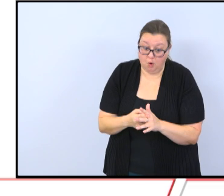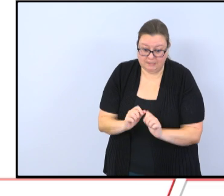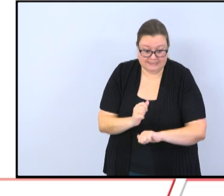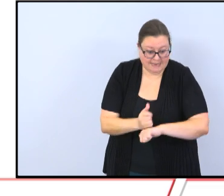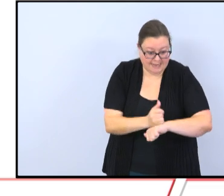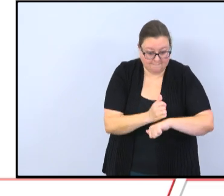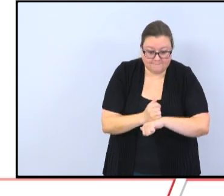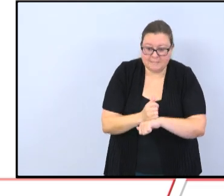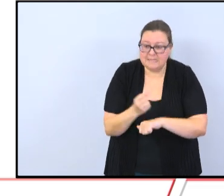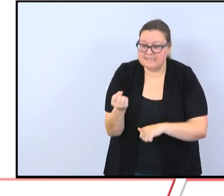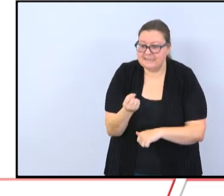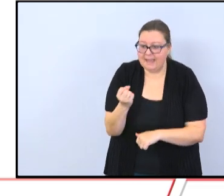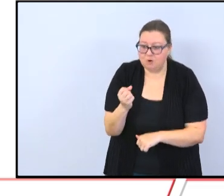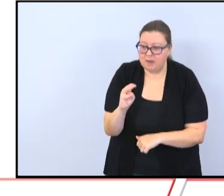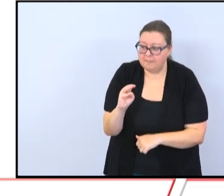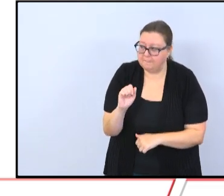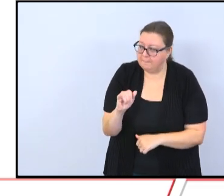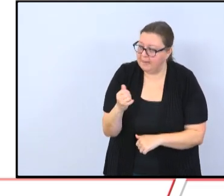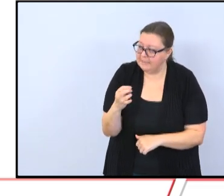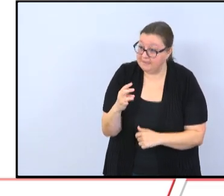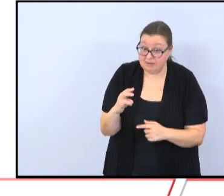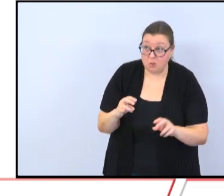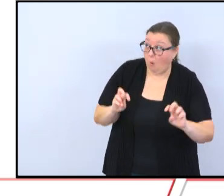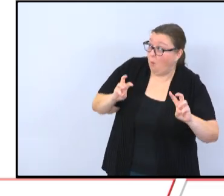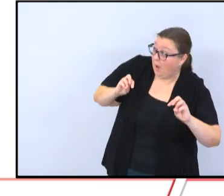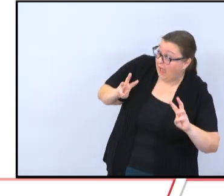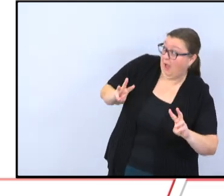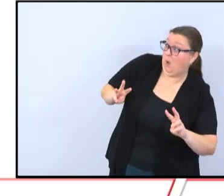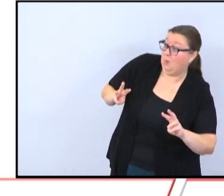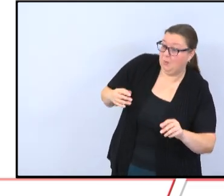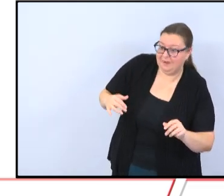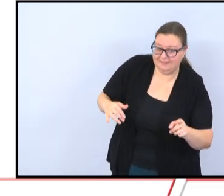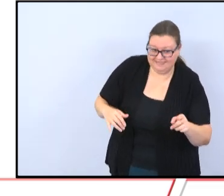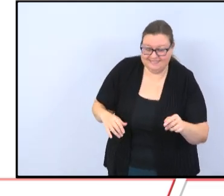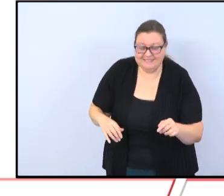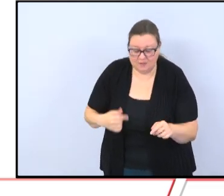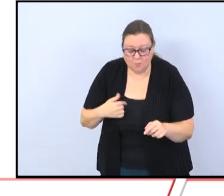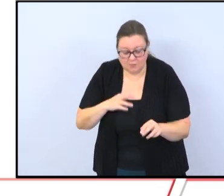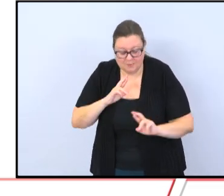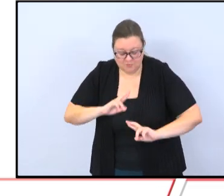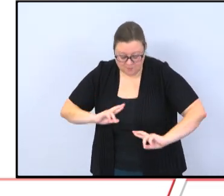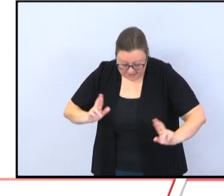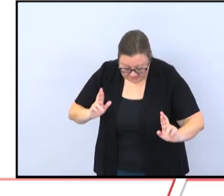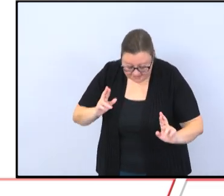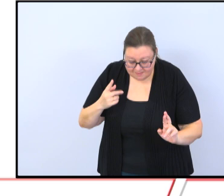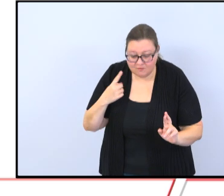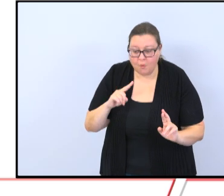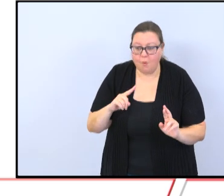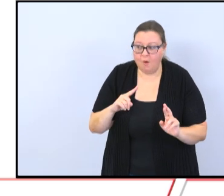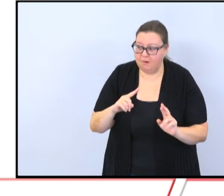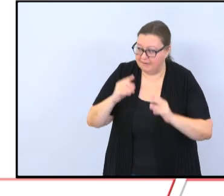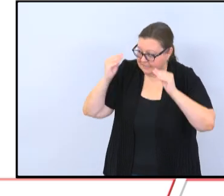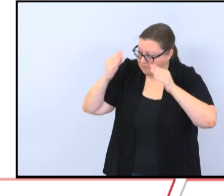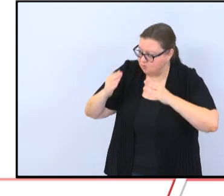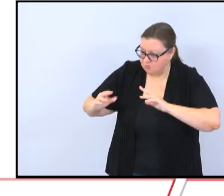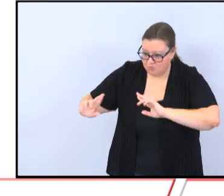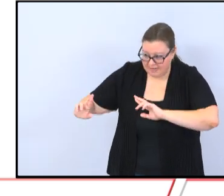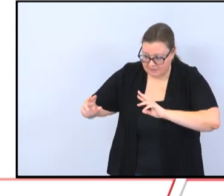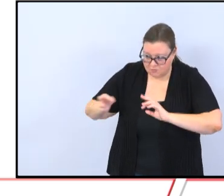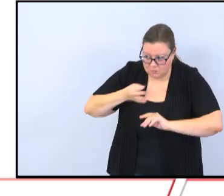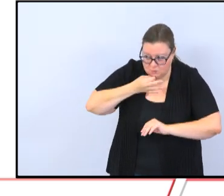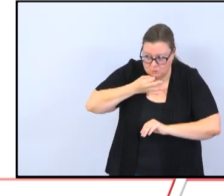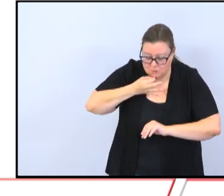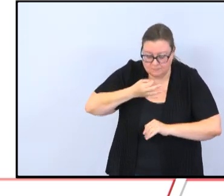ready on Saturday, May 17th. So, we will be ready for them then. Right now,